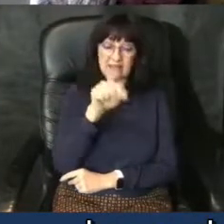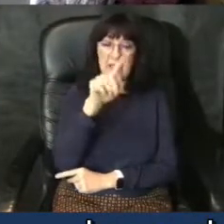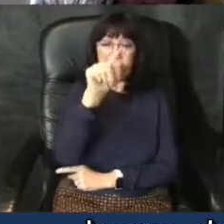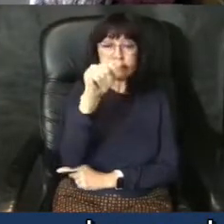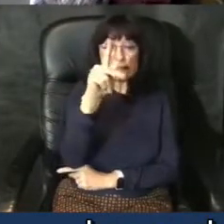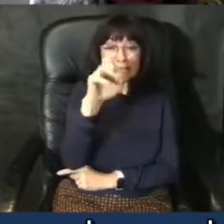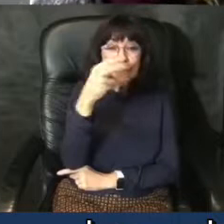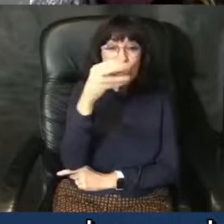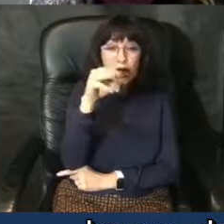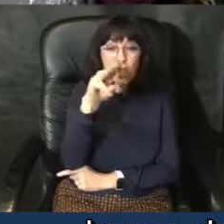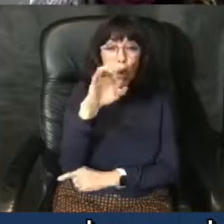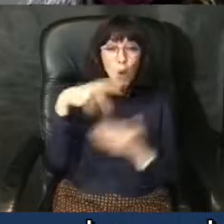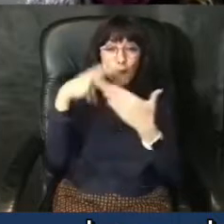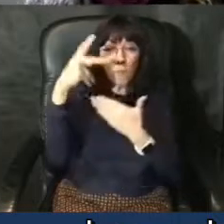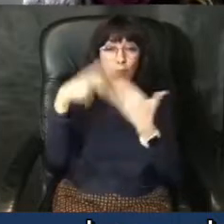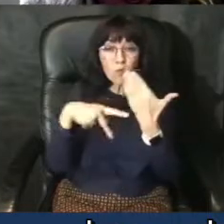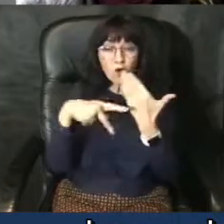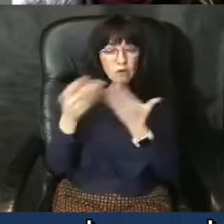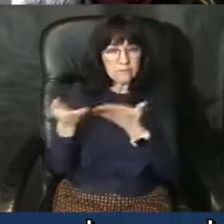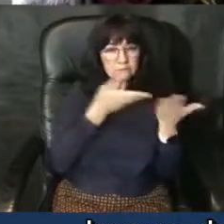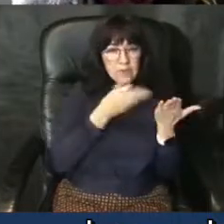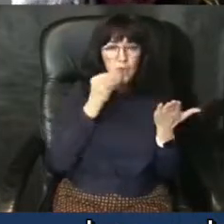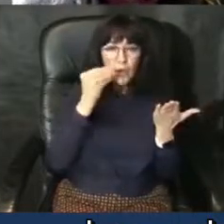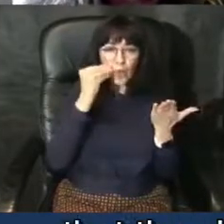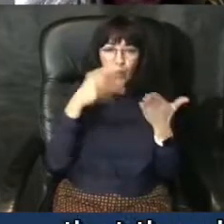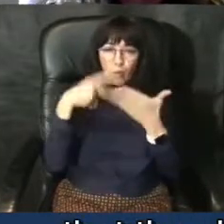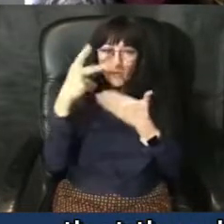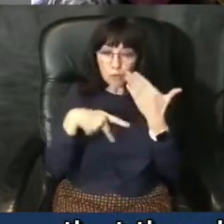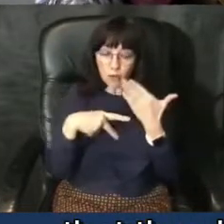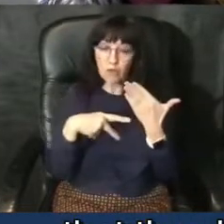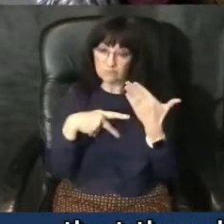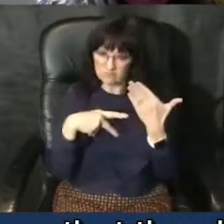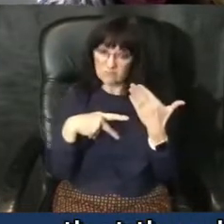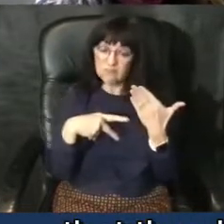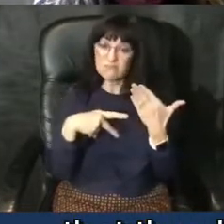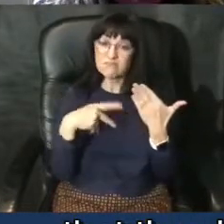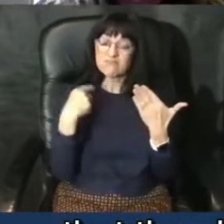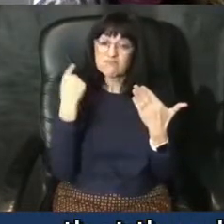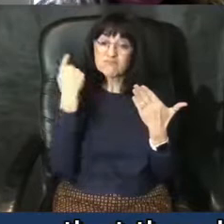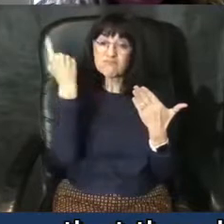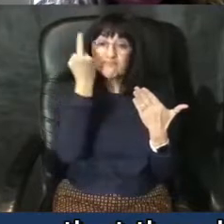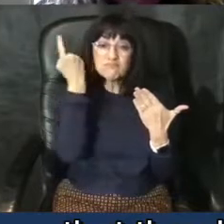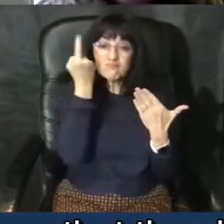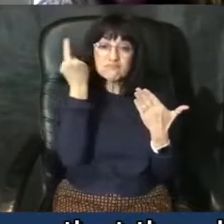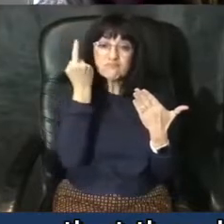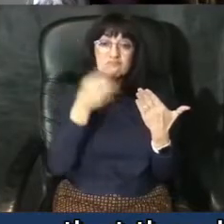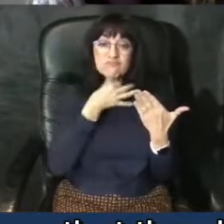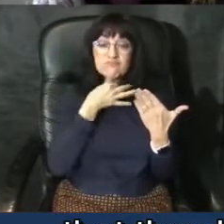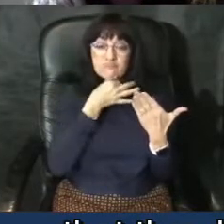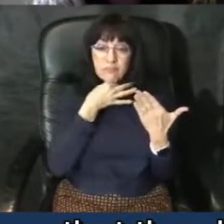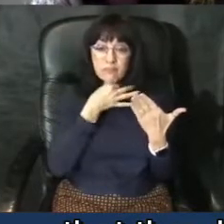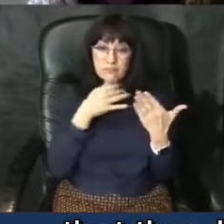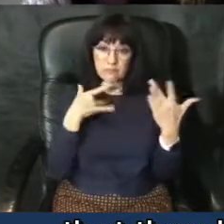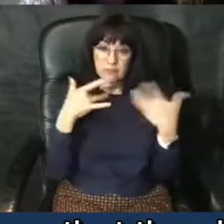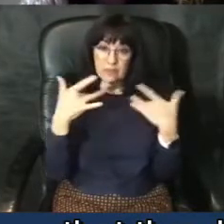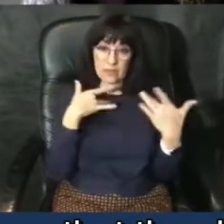take-home programs, is there a concern that they lead to either abuse or